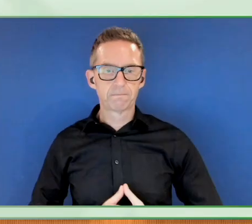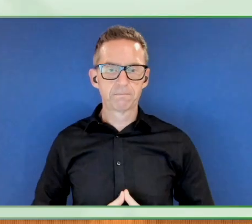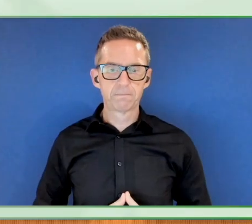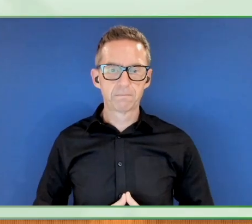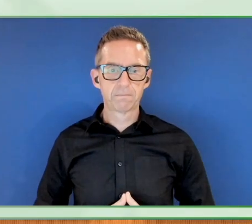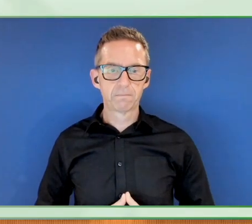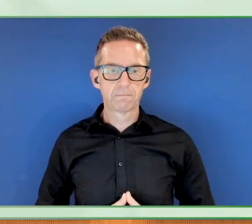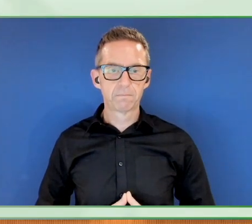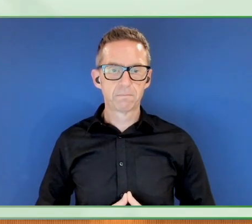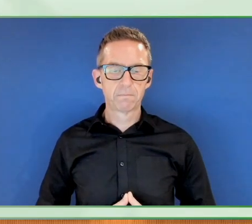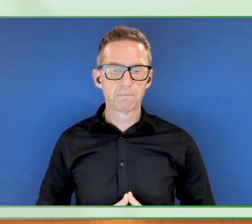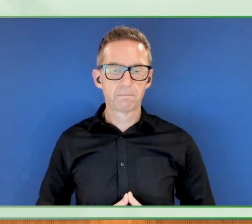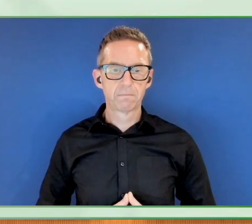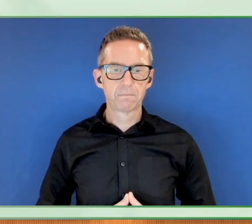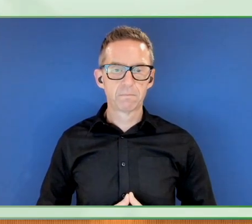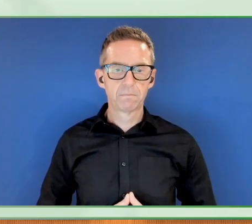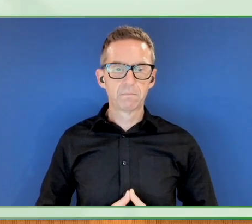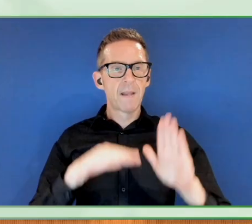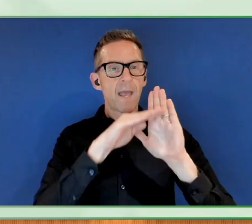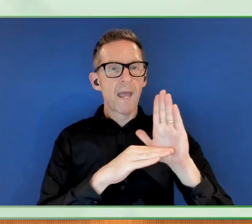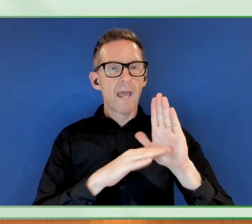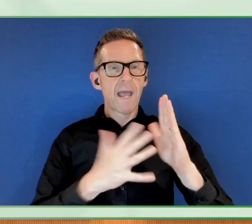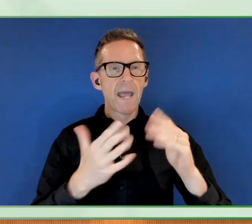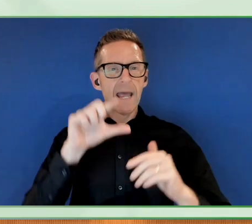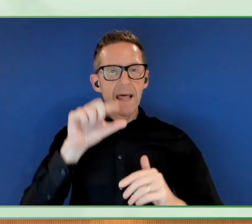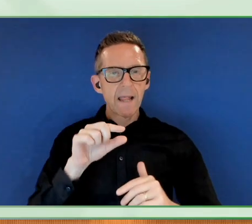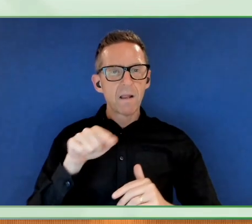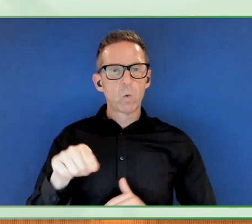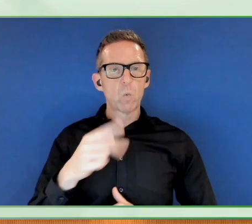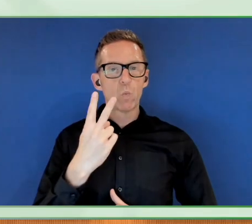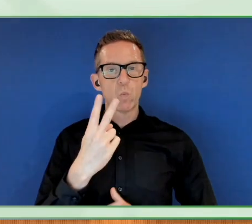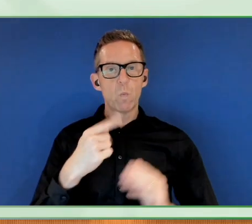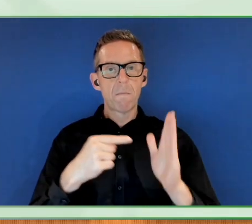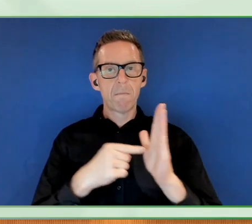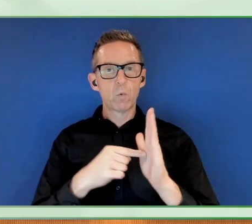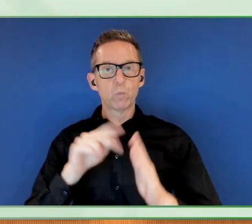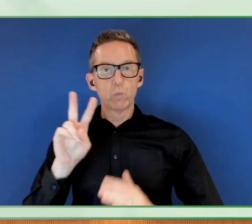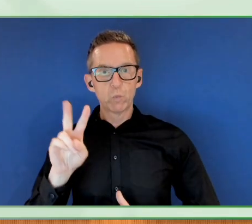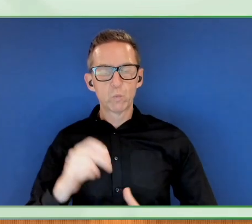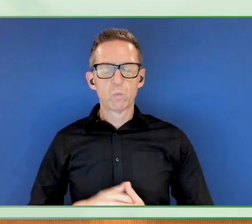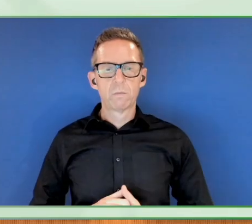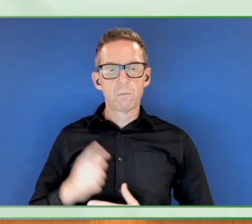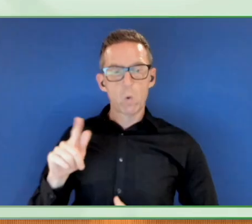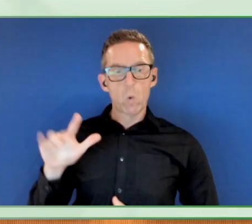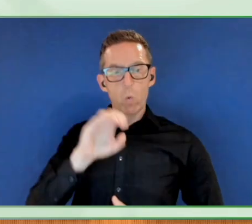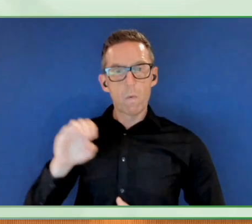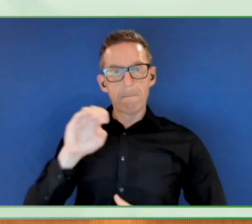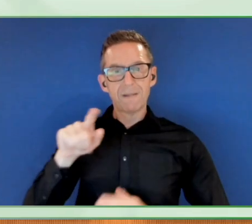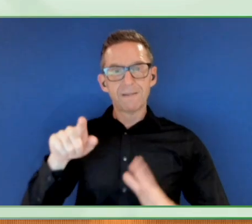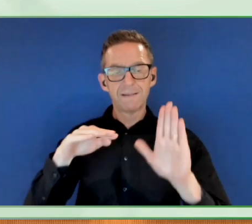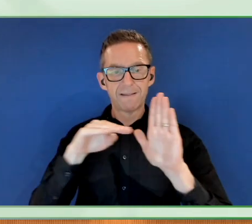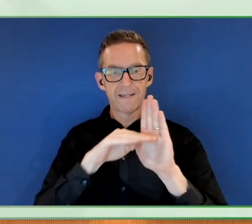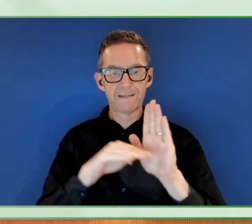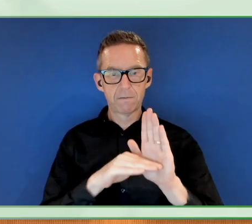and also based on the new standards, the European standard, we make manual tests and automatic tests